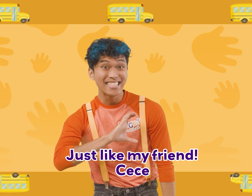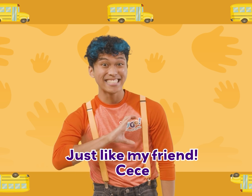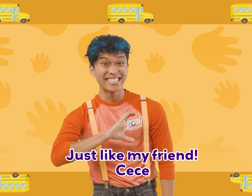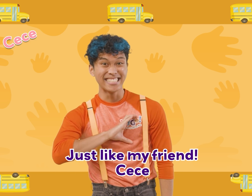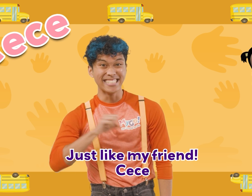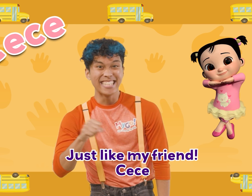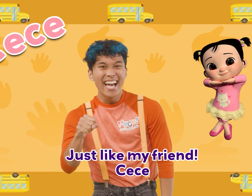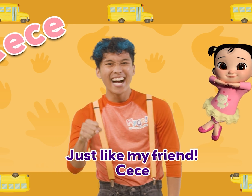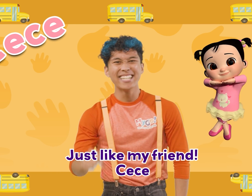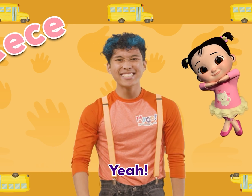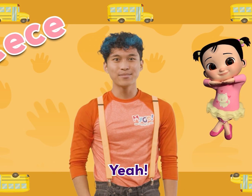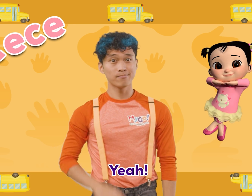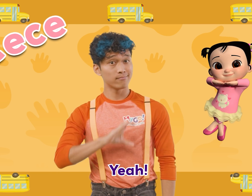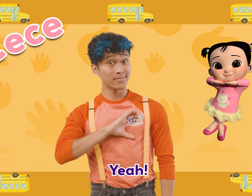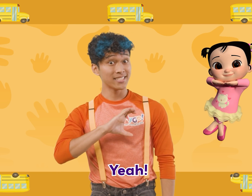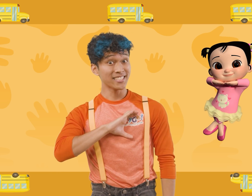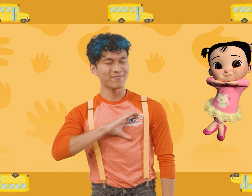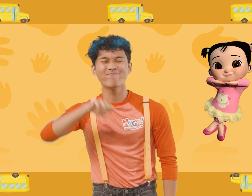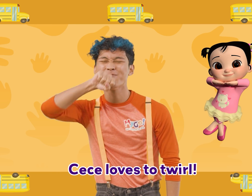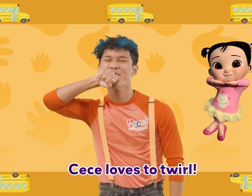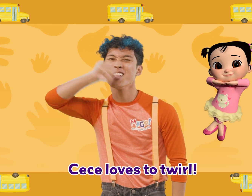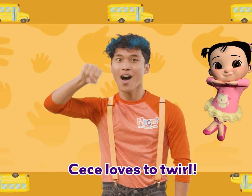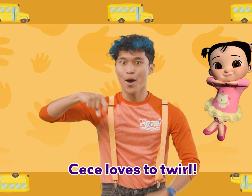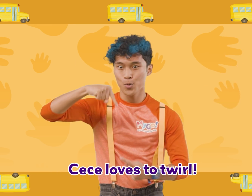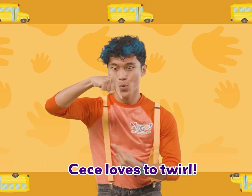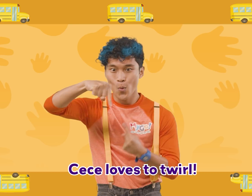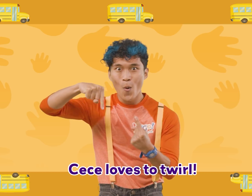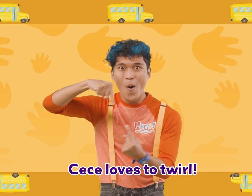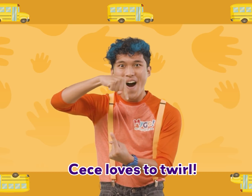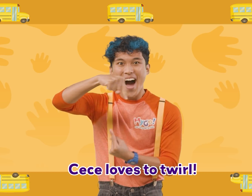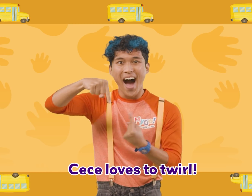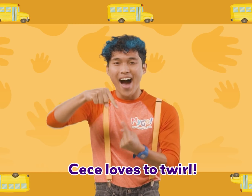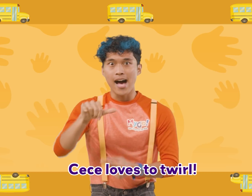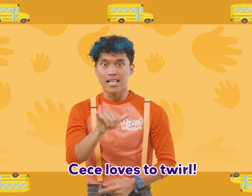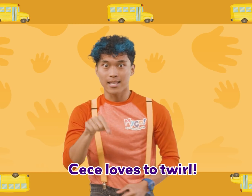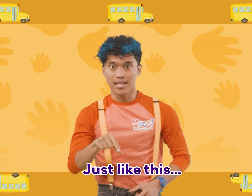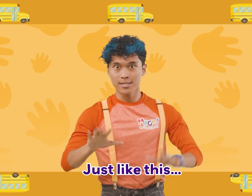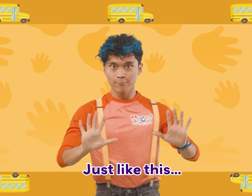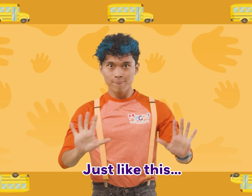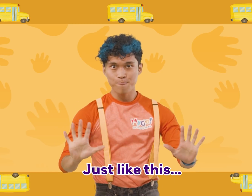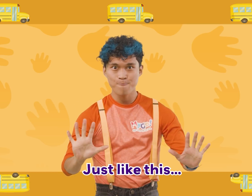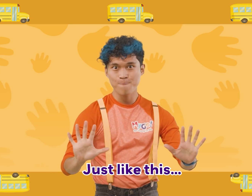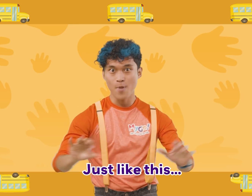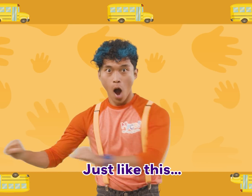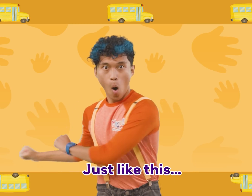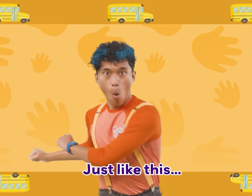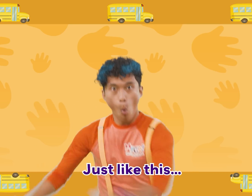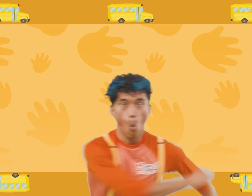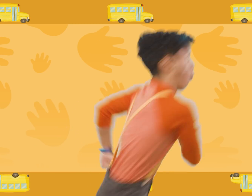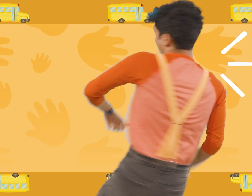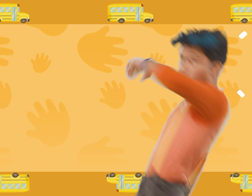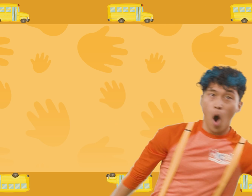my friend, Cece. Yeah, Cece loves to twirl, just like this.